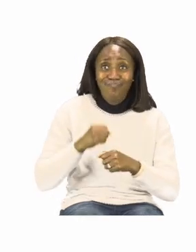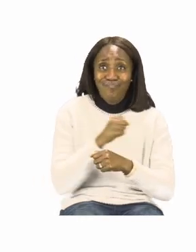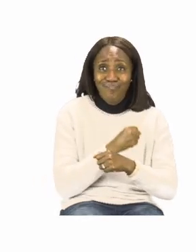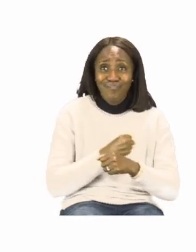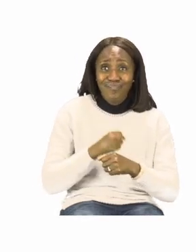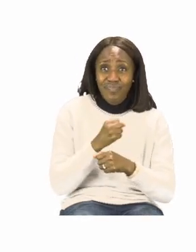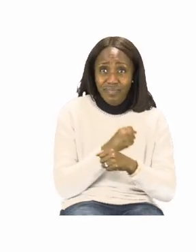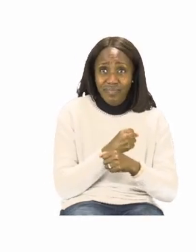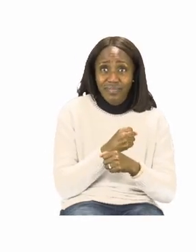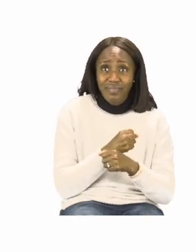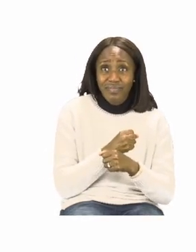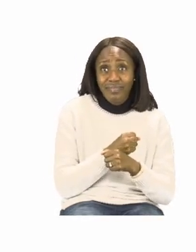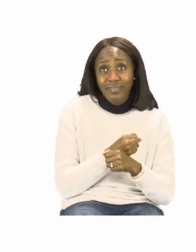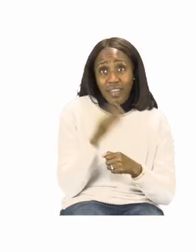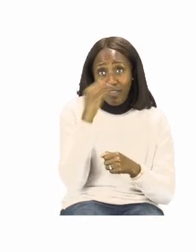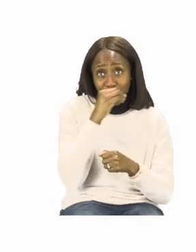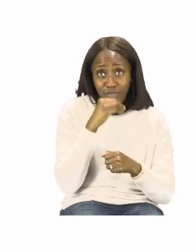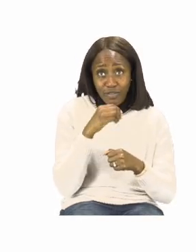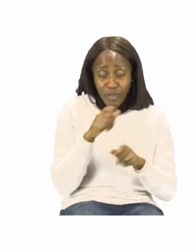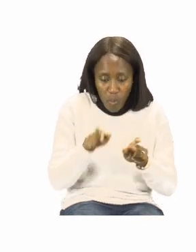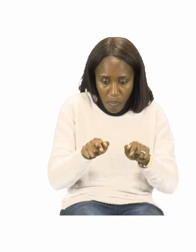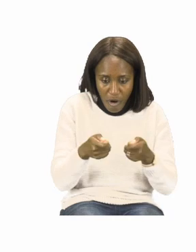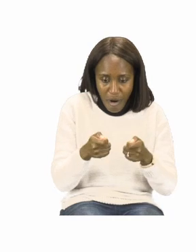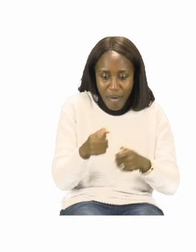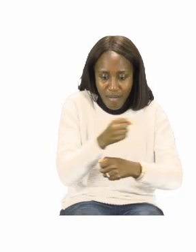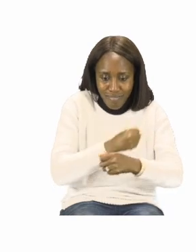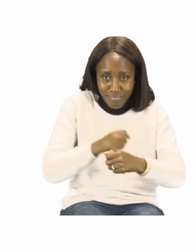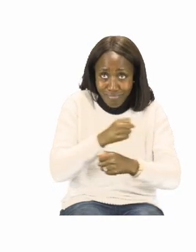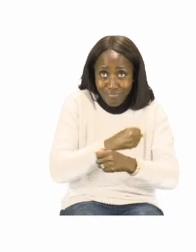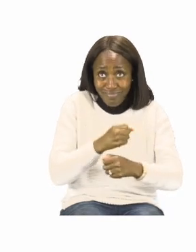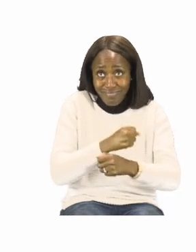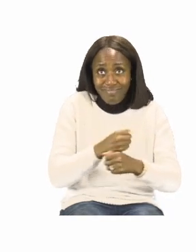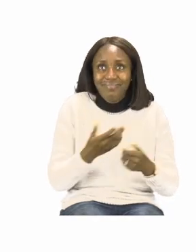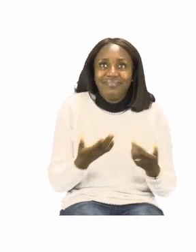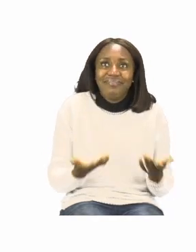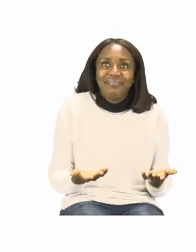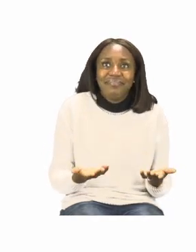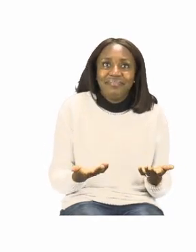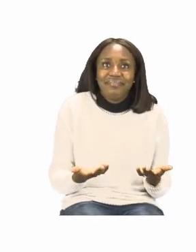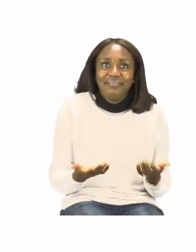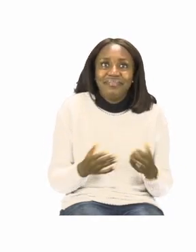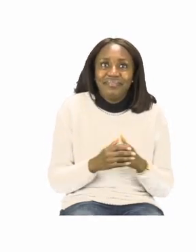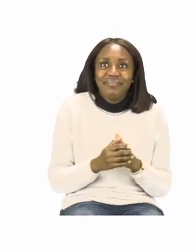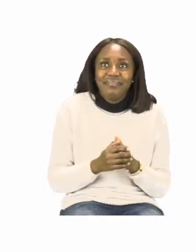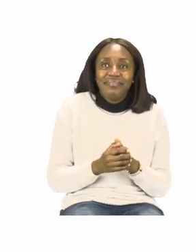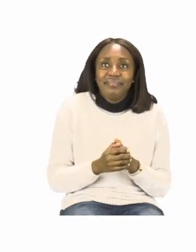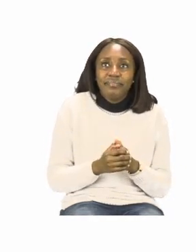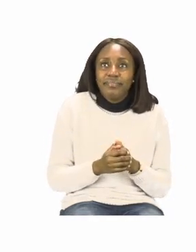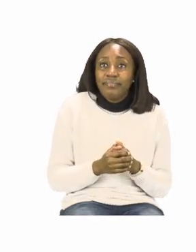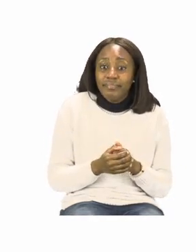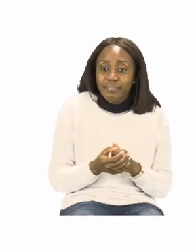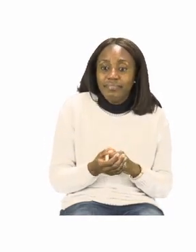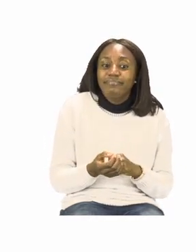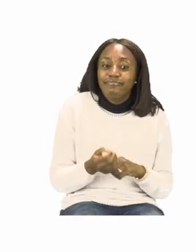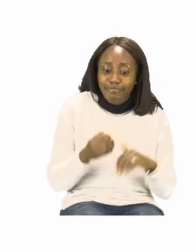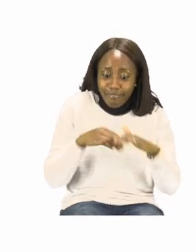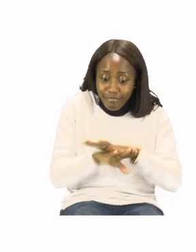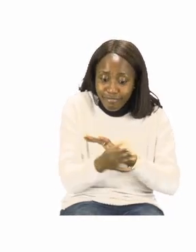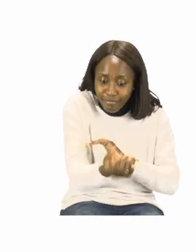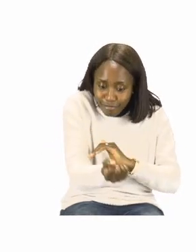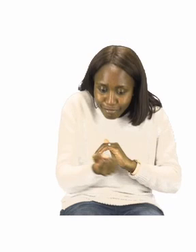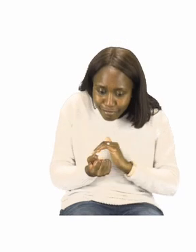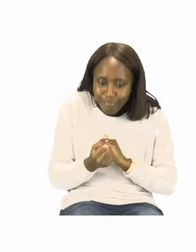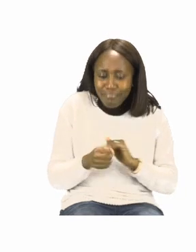is to make something on the stove or in the oven. The word bake is to